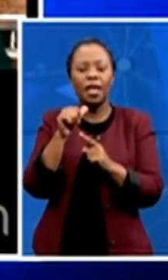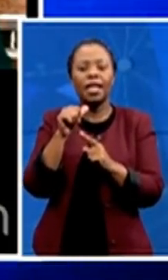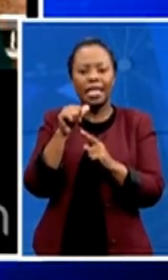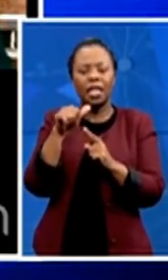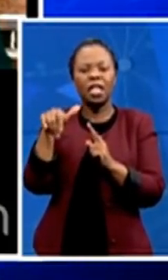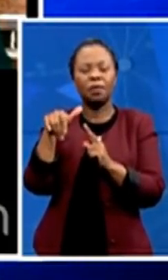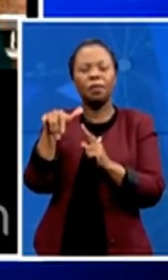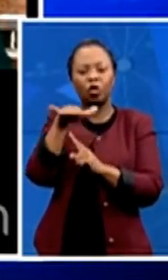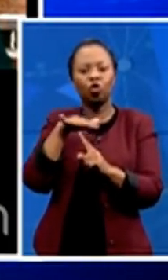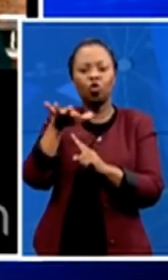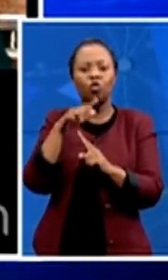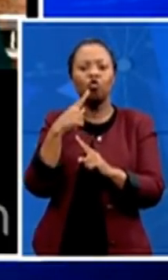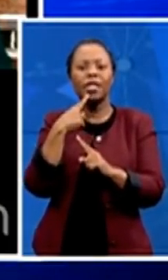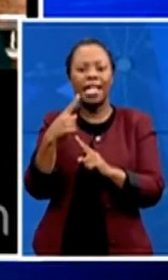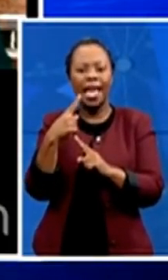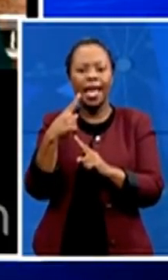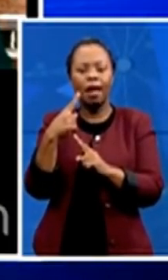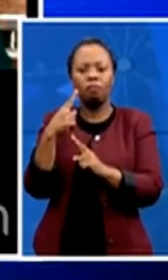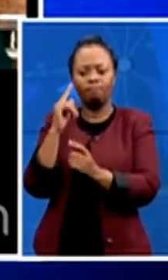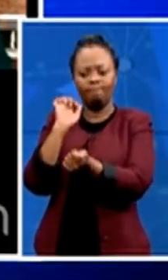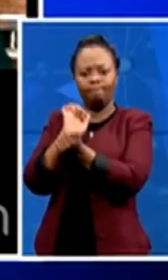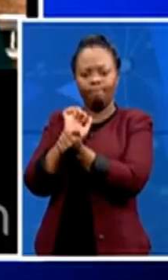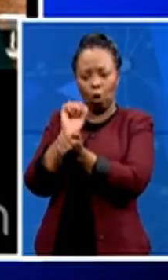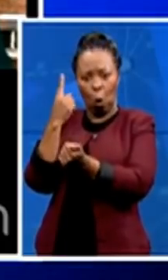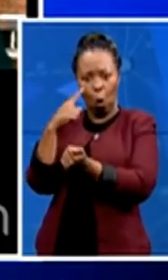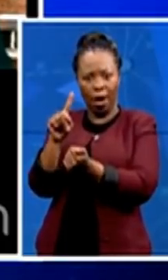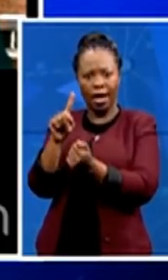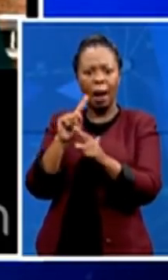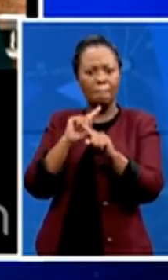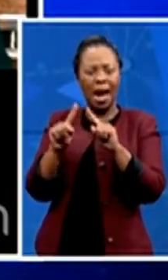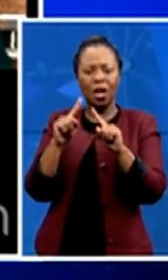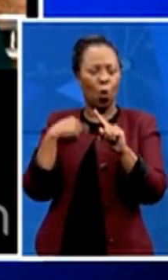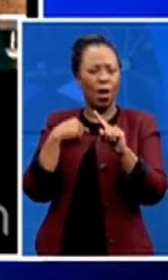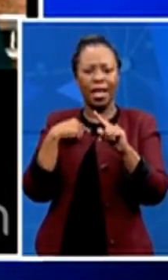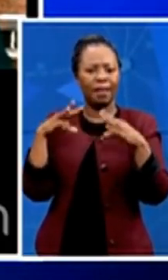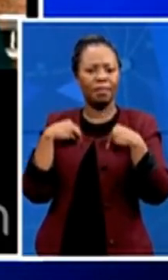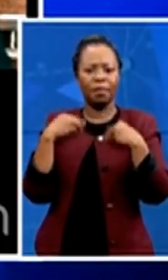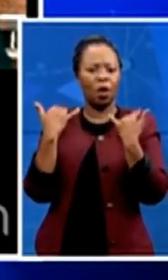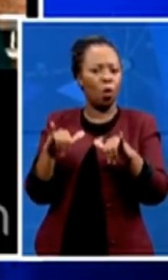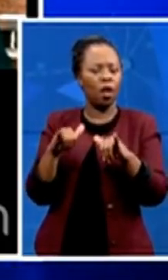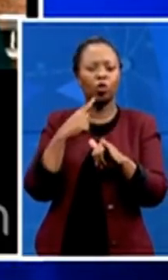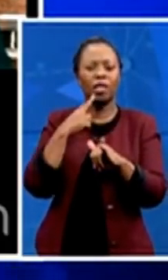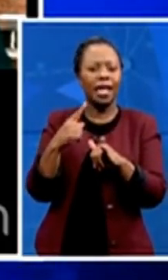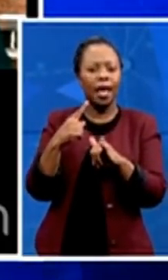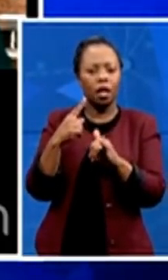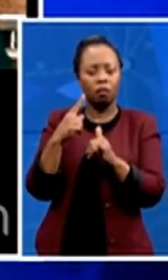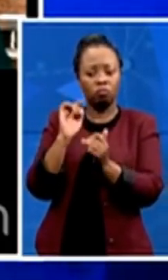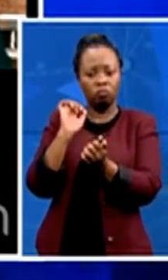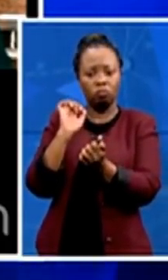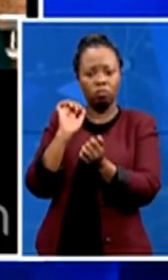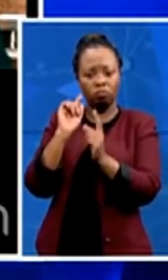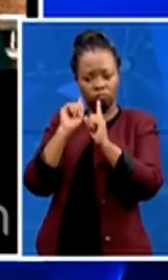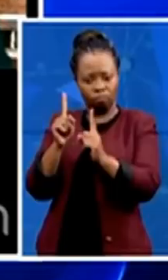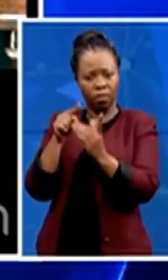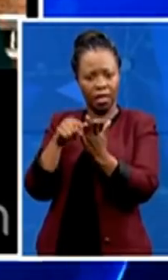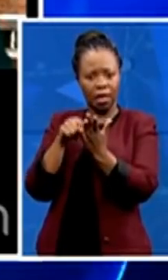conviction was correct, we don't accept, of course, that the conviction was correct. But we say for intellectual debate purposes, even